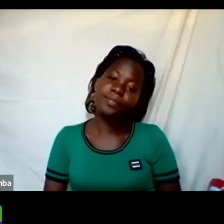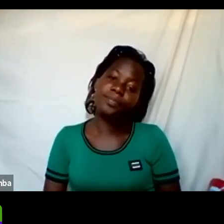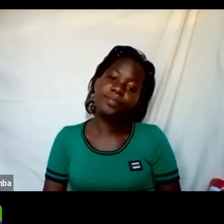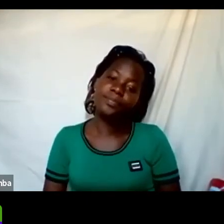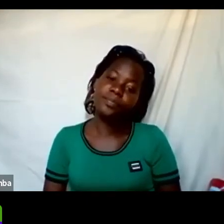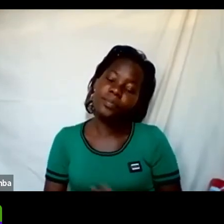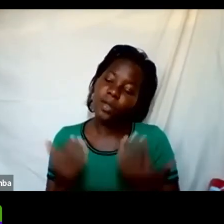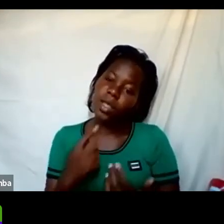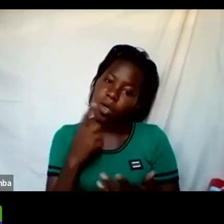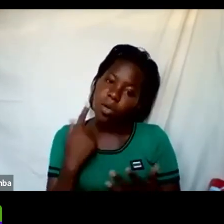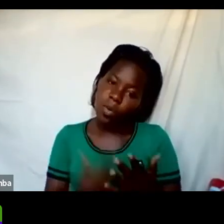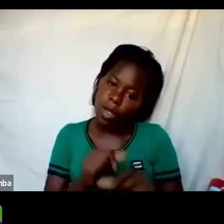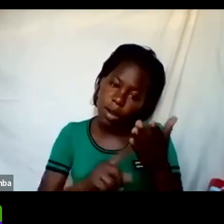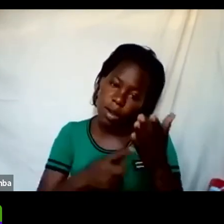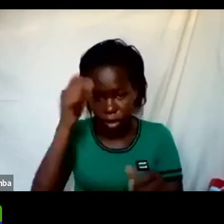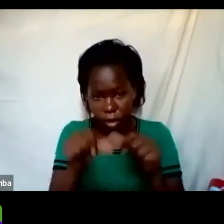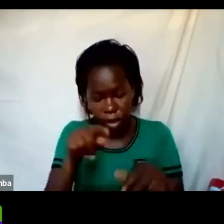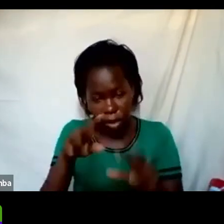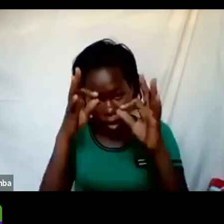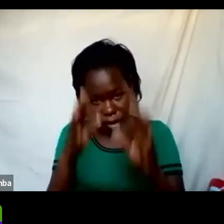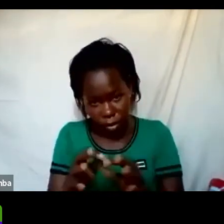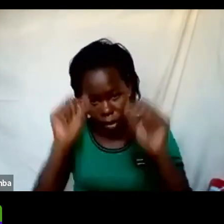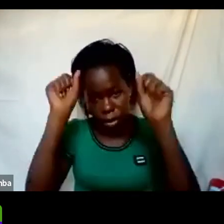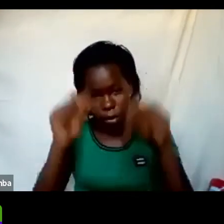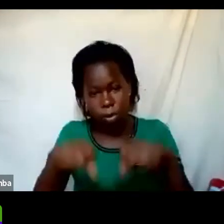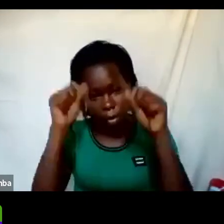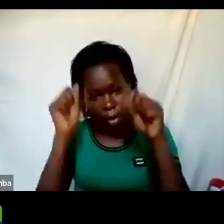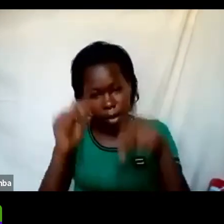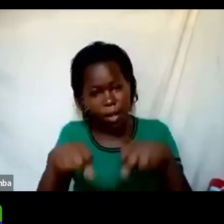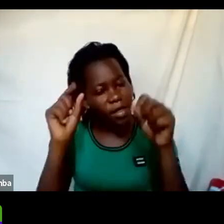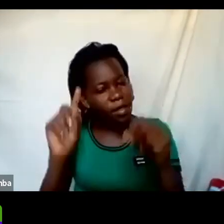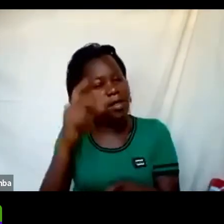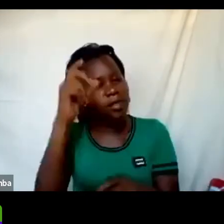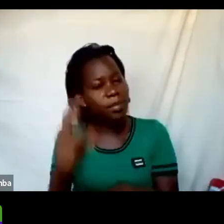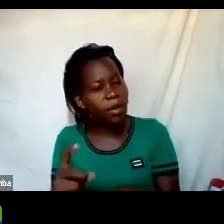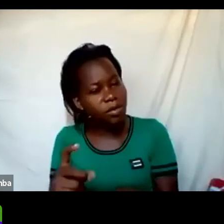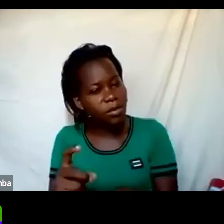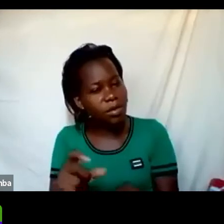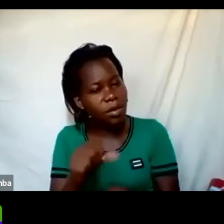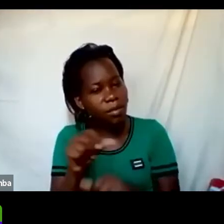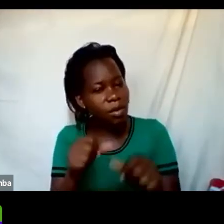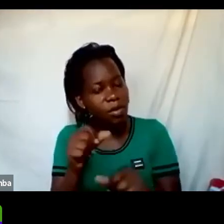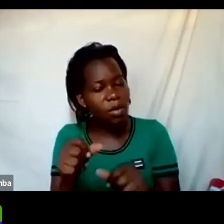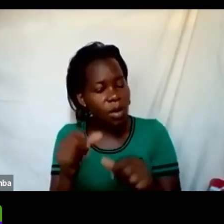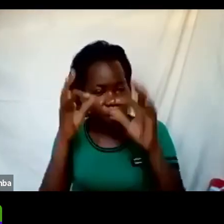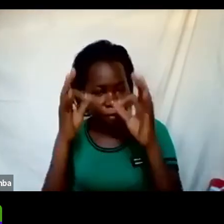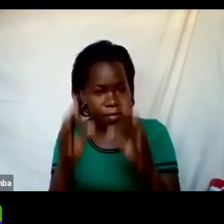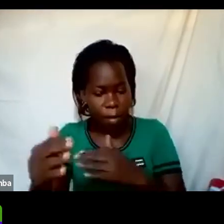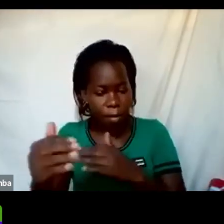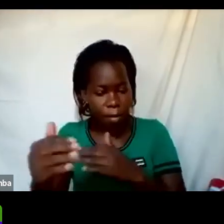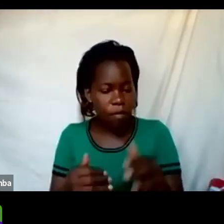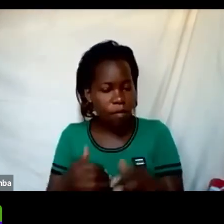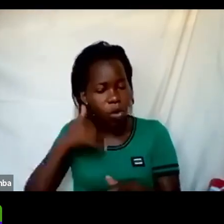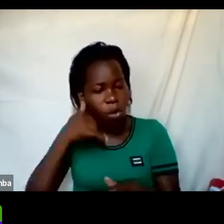product. You should be the subject matter expert of your product. Even before you call in